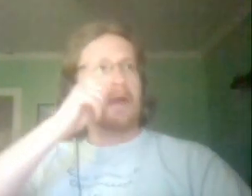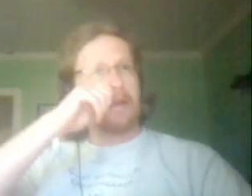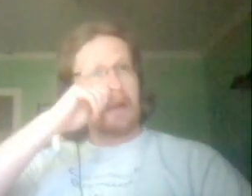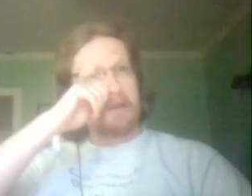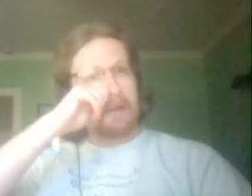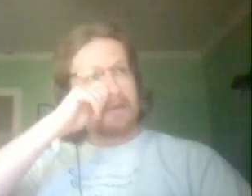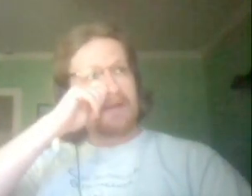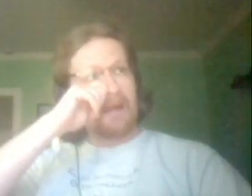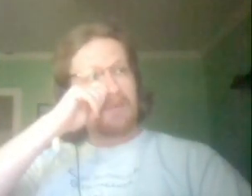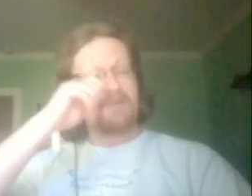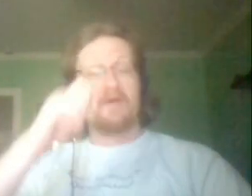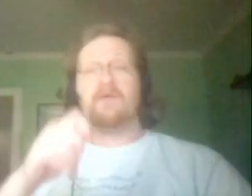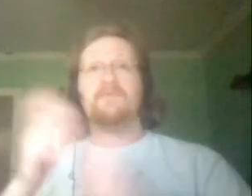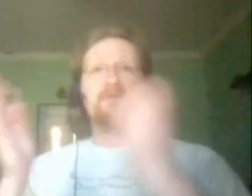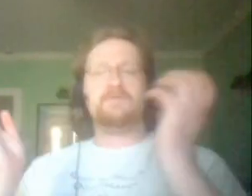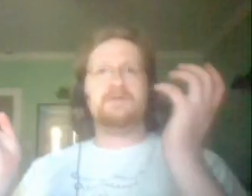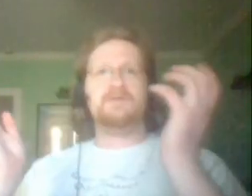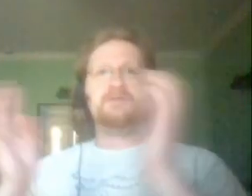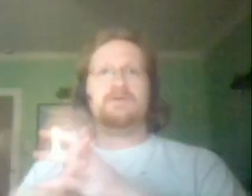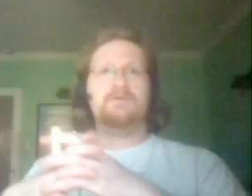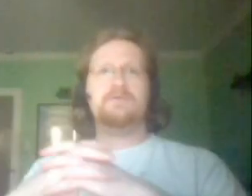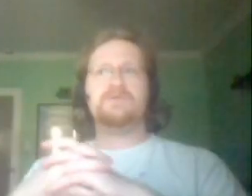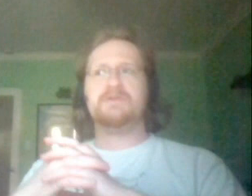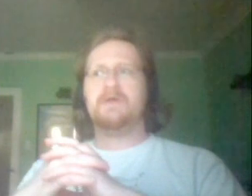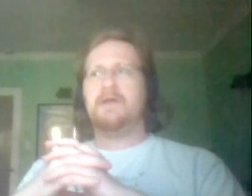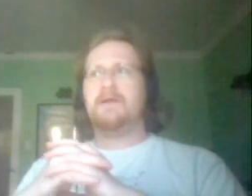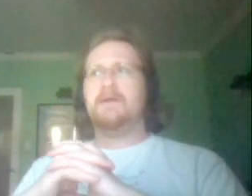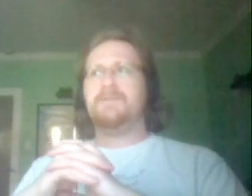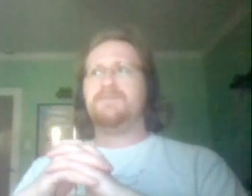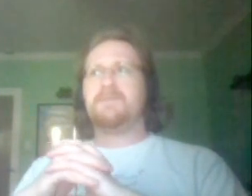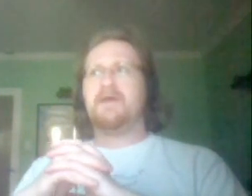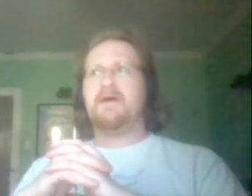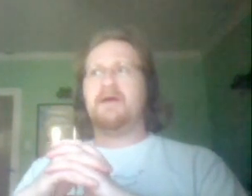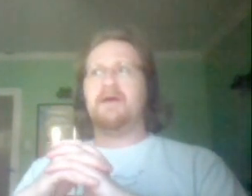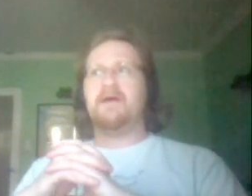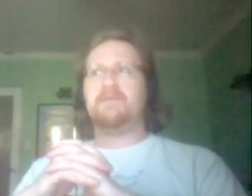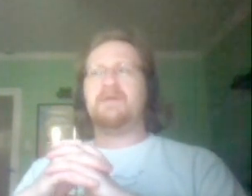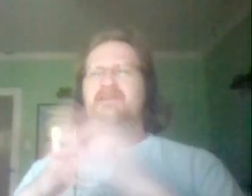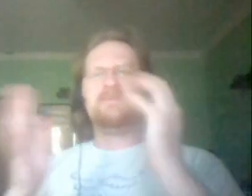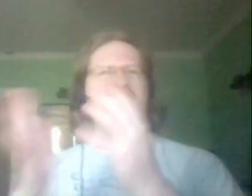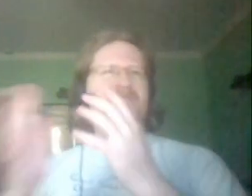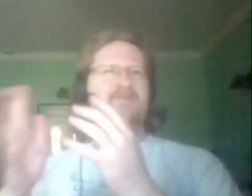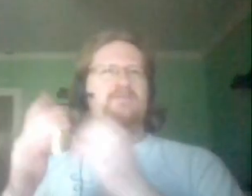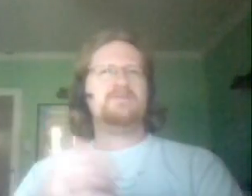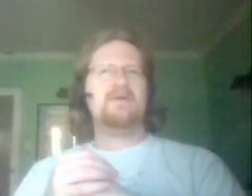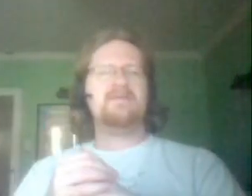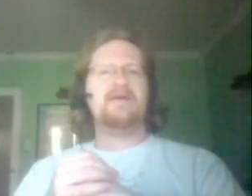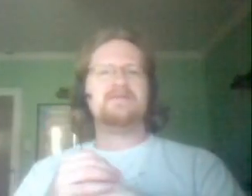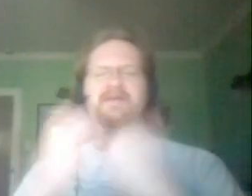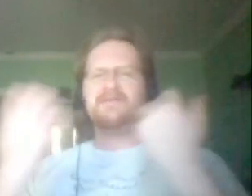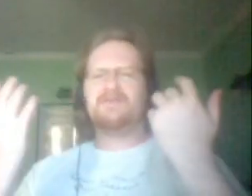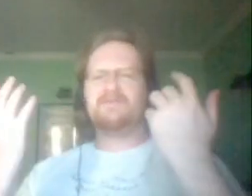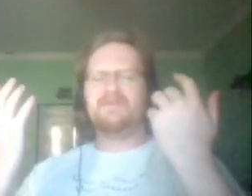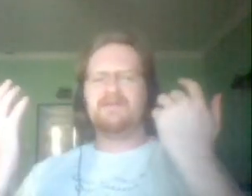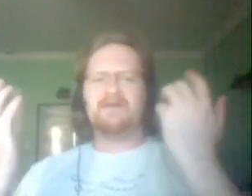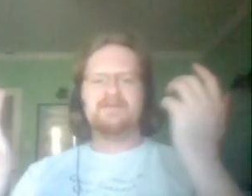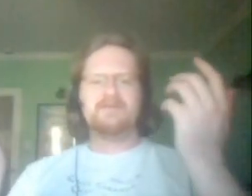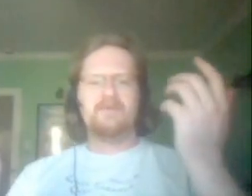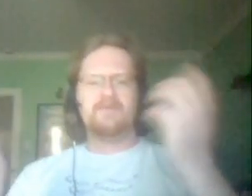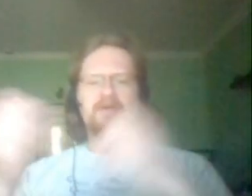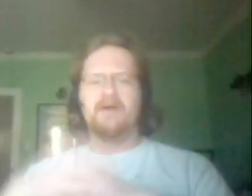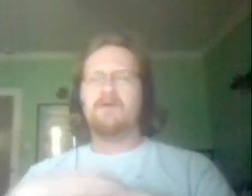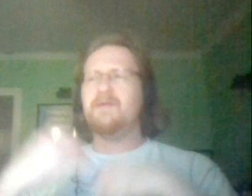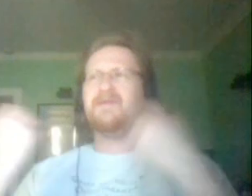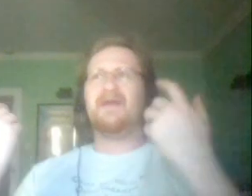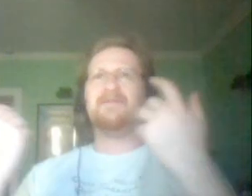know, kind of like dab themselves with their tissues. And he's gonna be confused by that. Cause like I assume